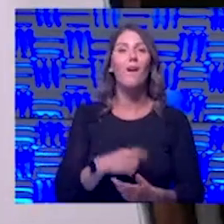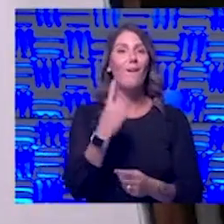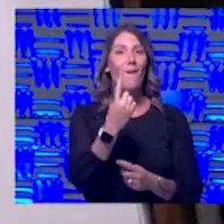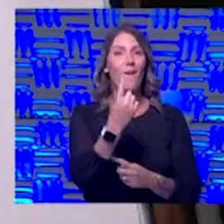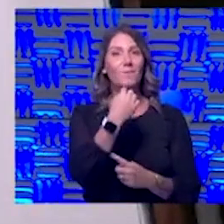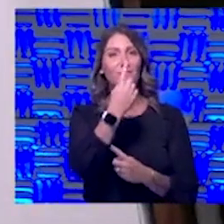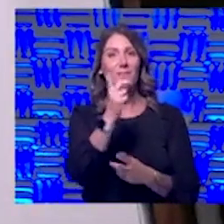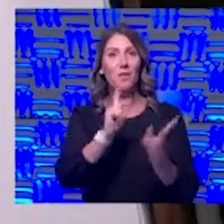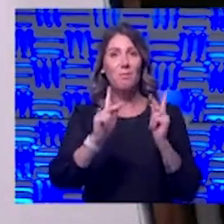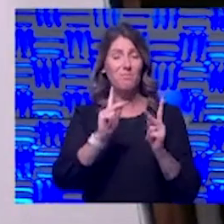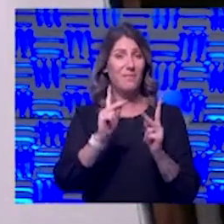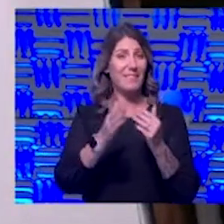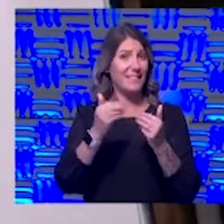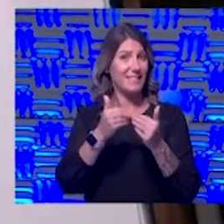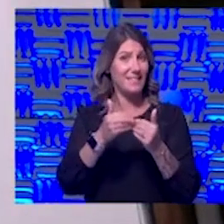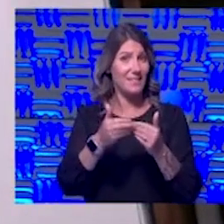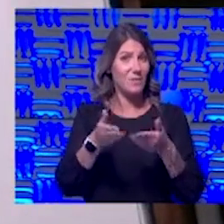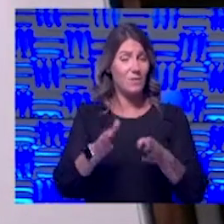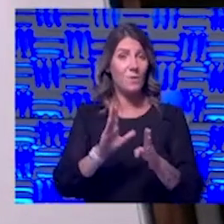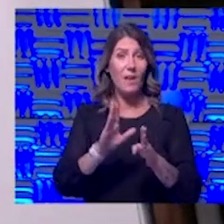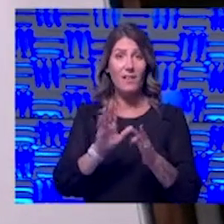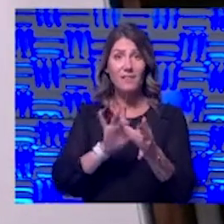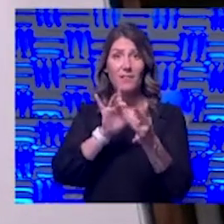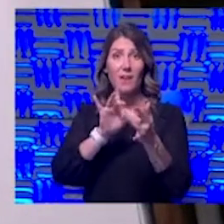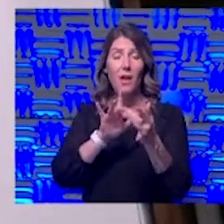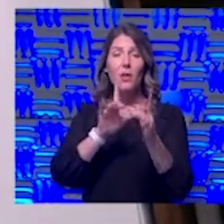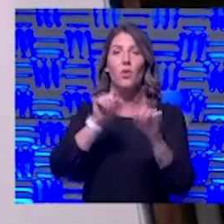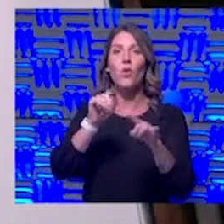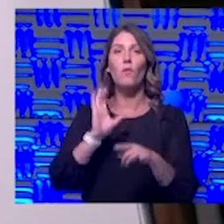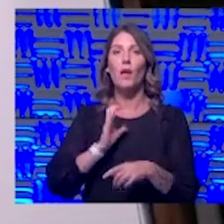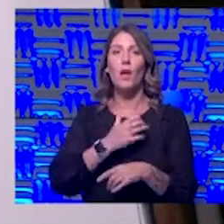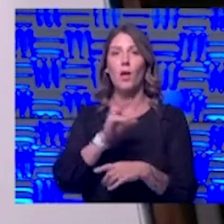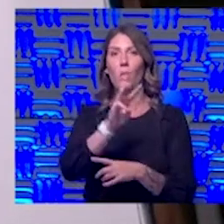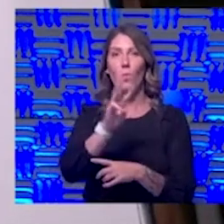easiest way to get a hold of us is to go to our website,